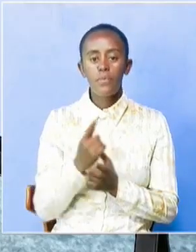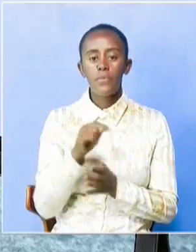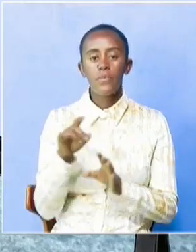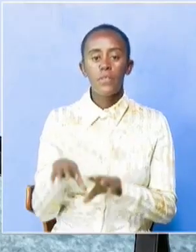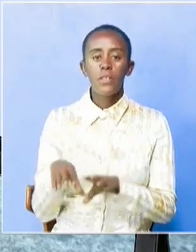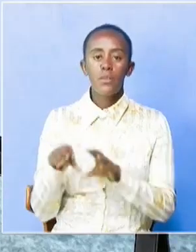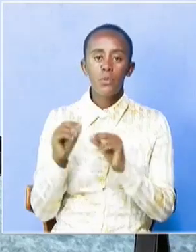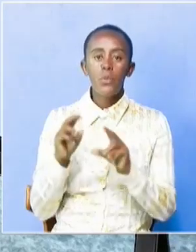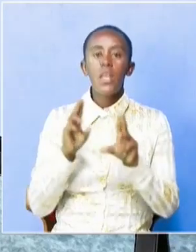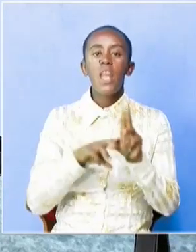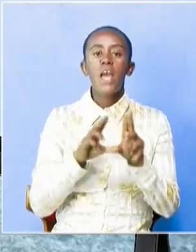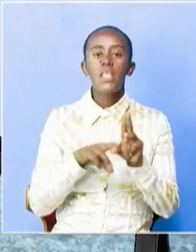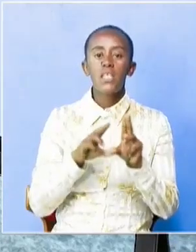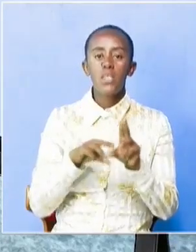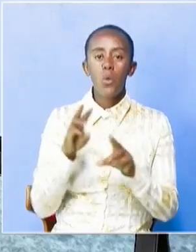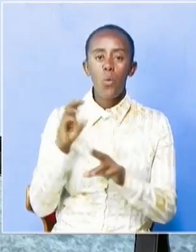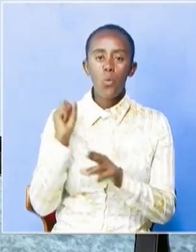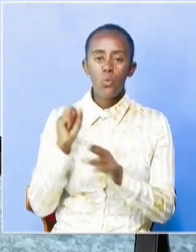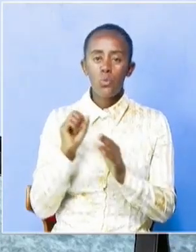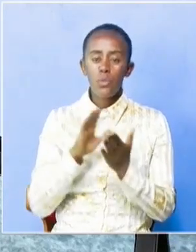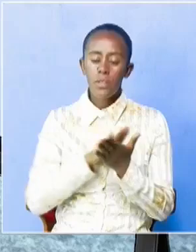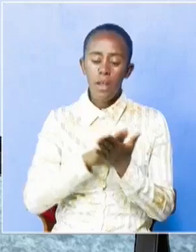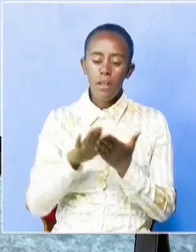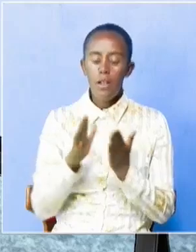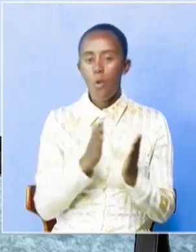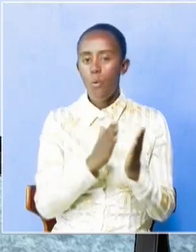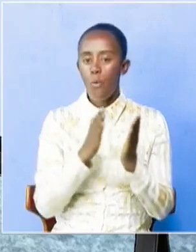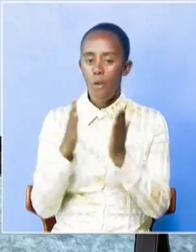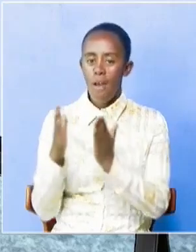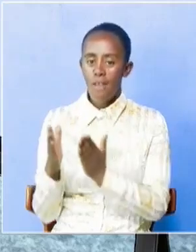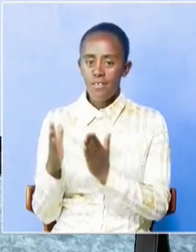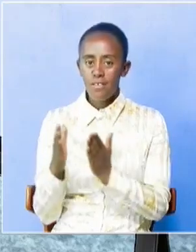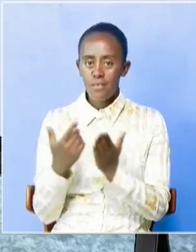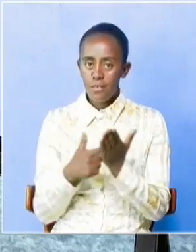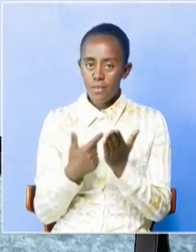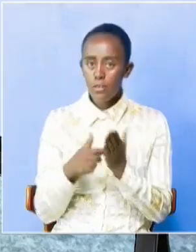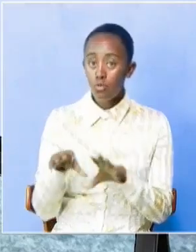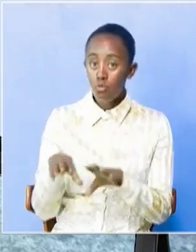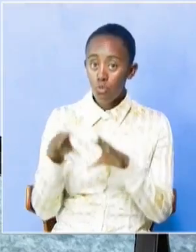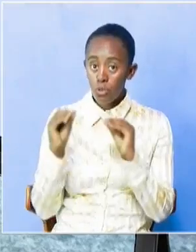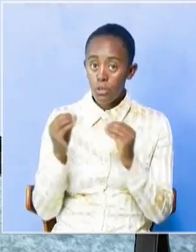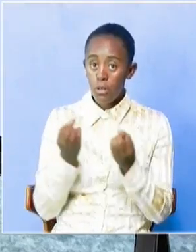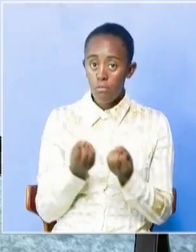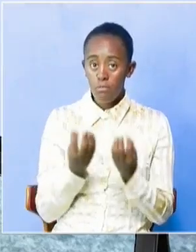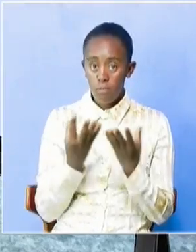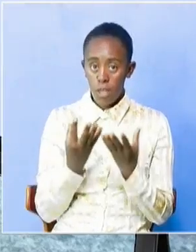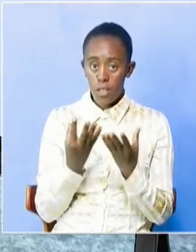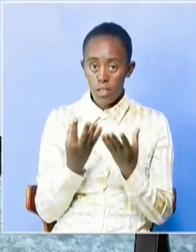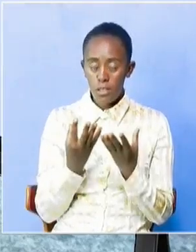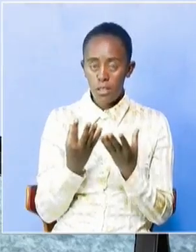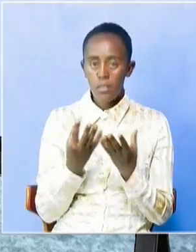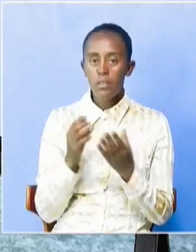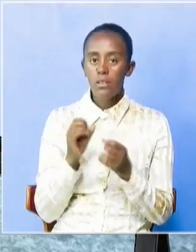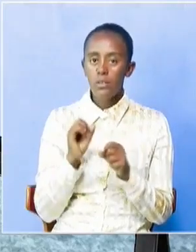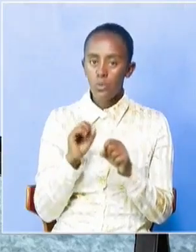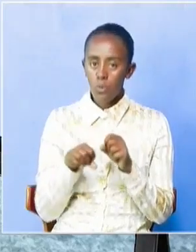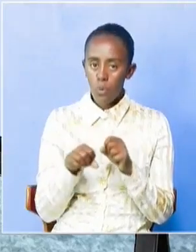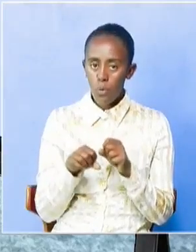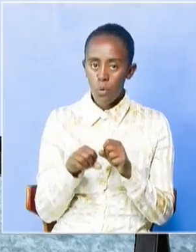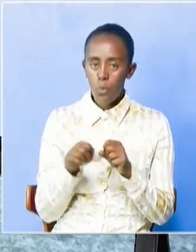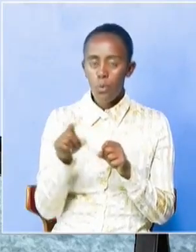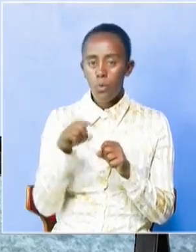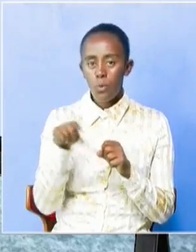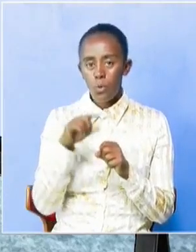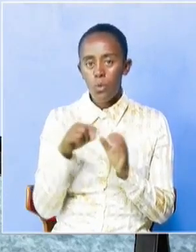students' desks was neatly organized. Here, students are many, so in order